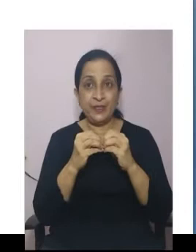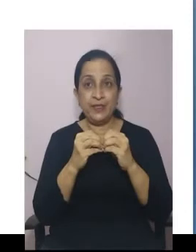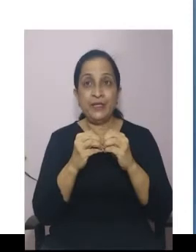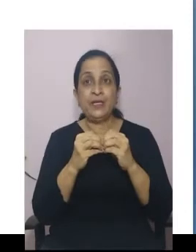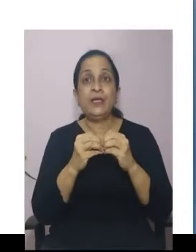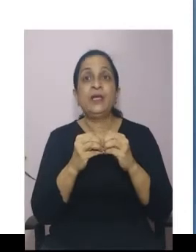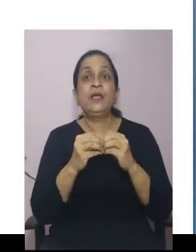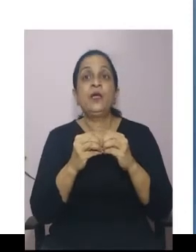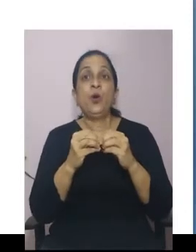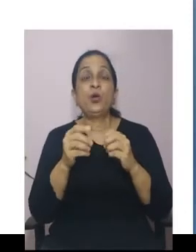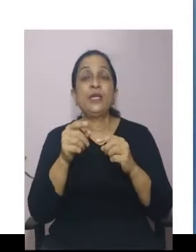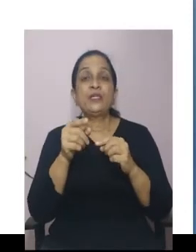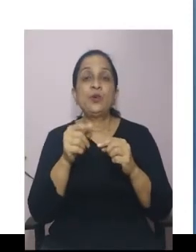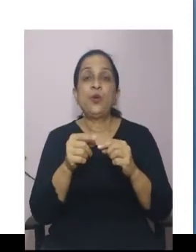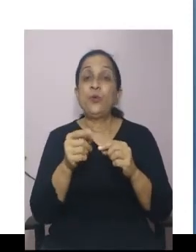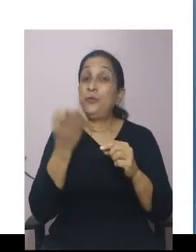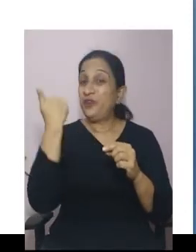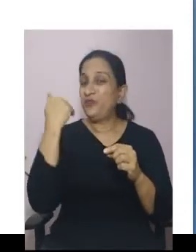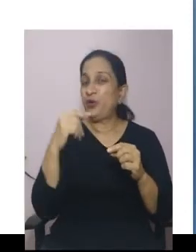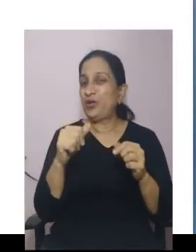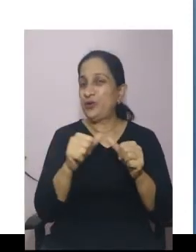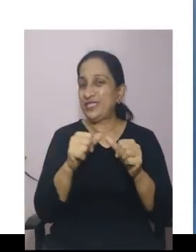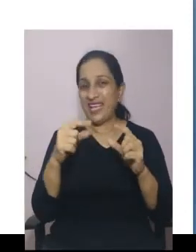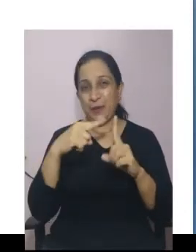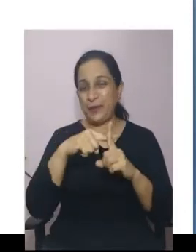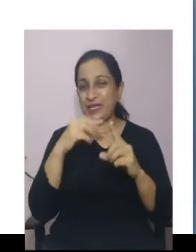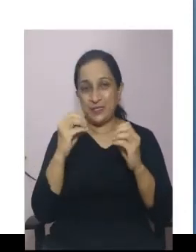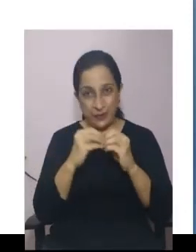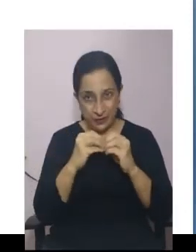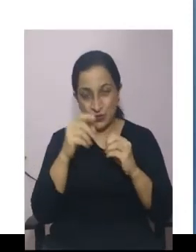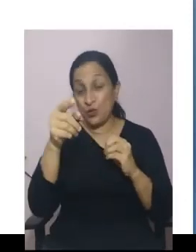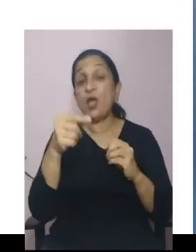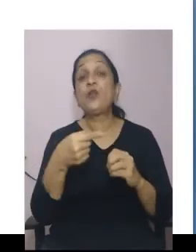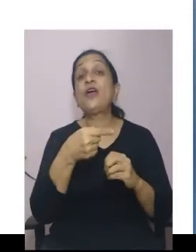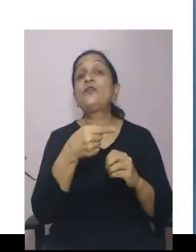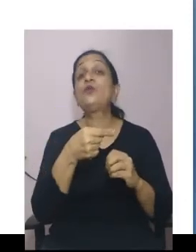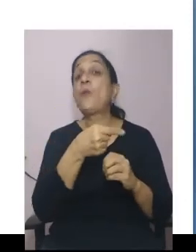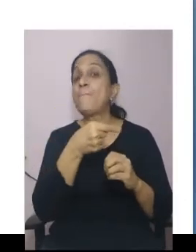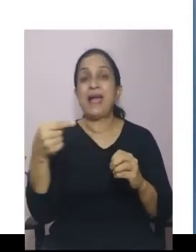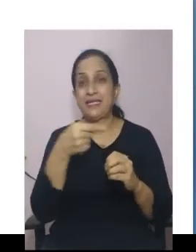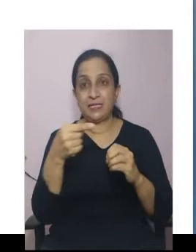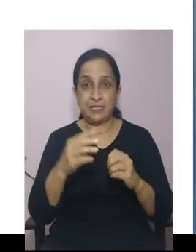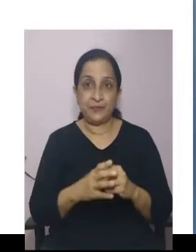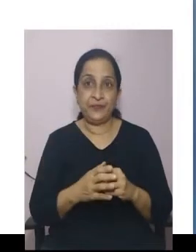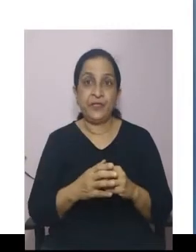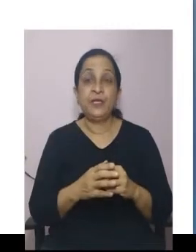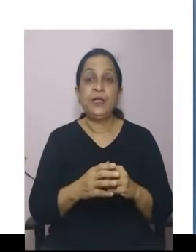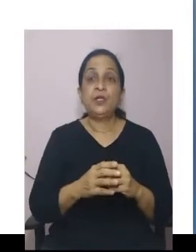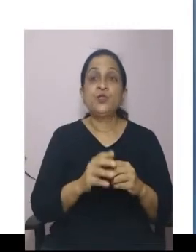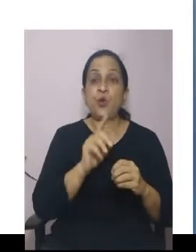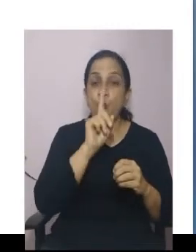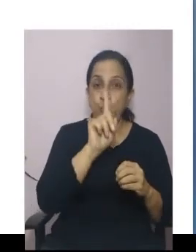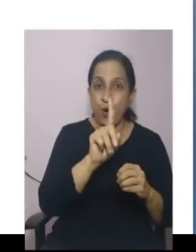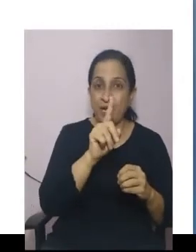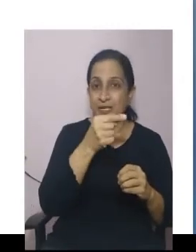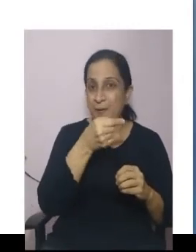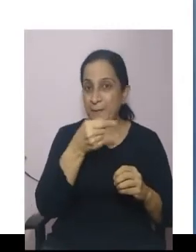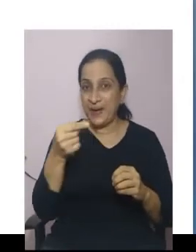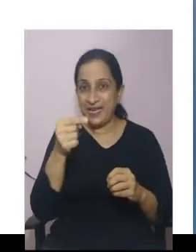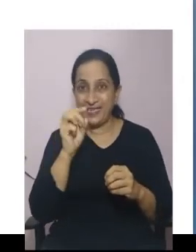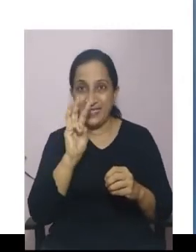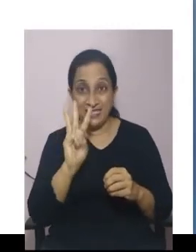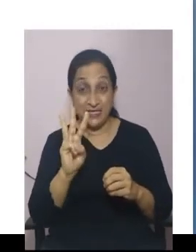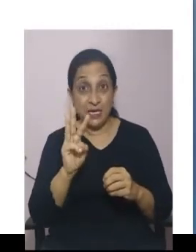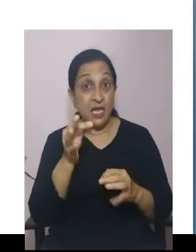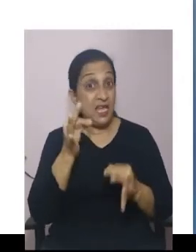Earlier we did A plus B, here it is A minus B, as I told you. You subtract this from this, that is 1 minus 3. Be very very careful, make